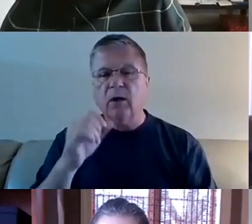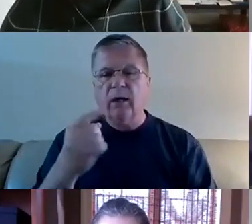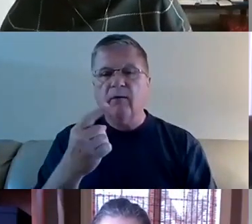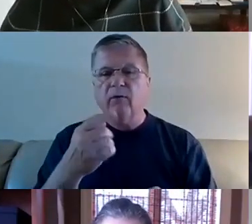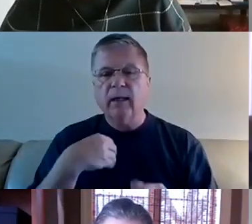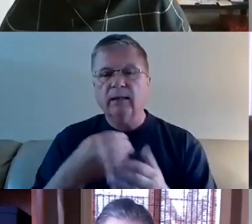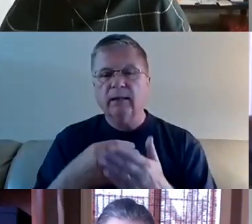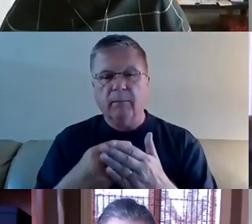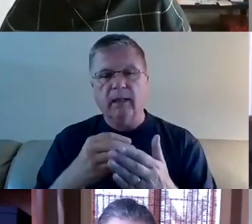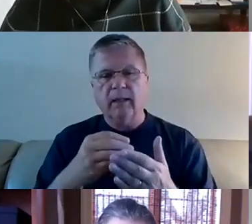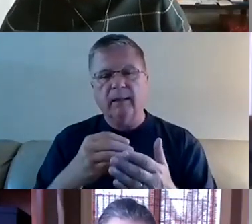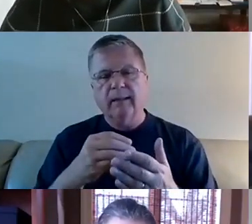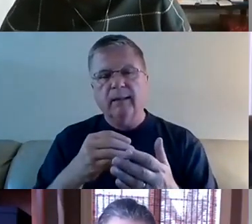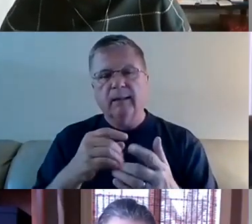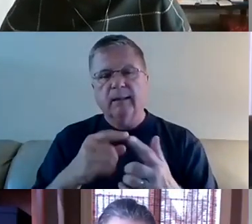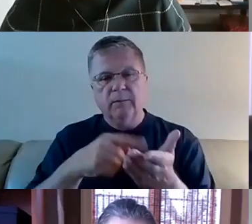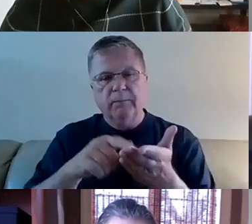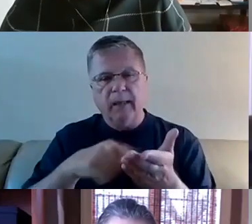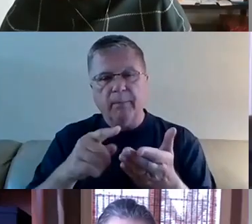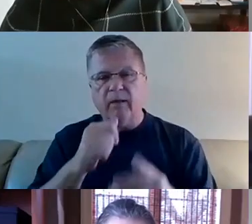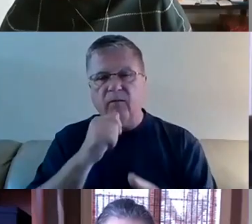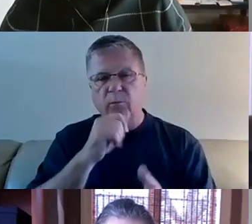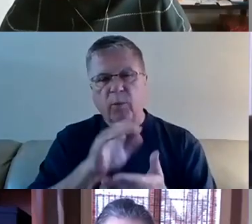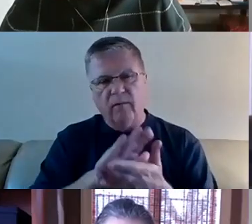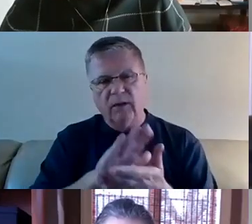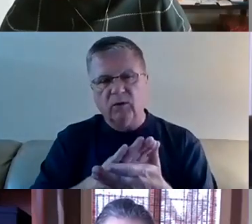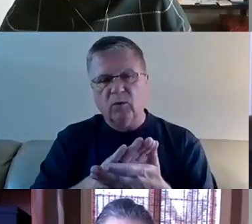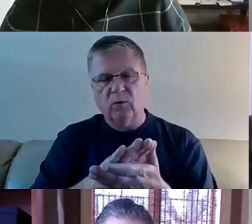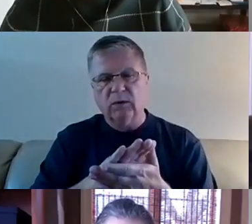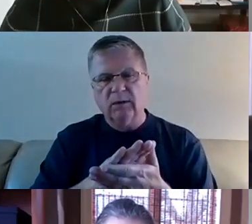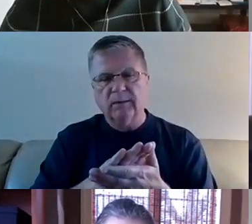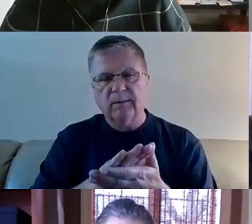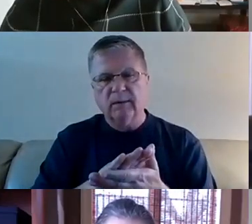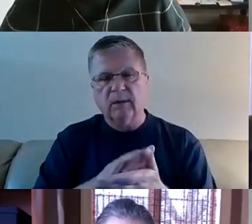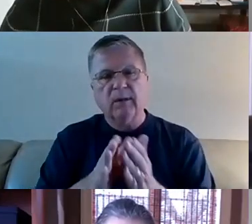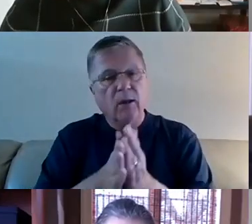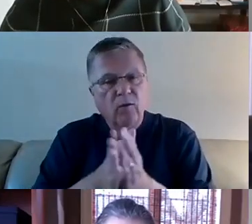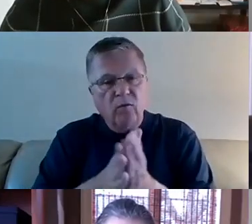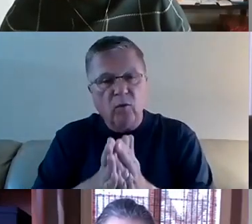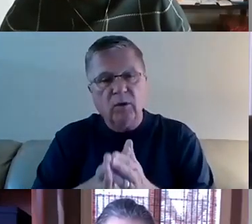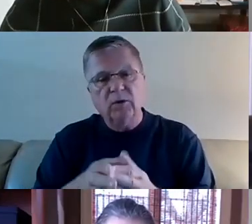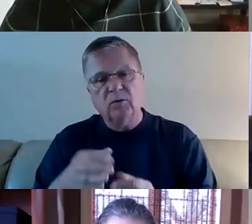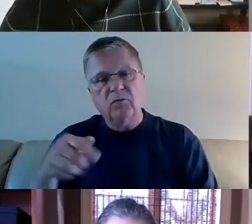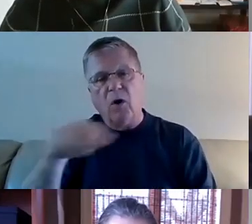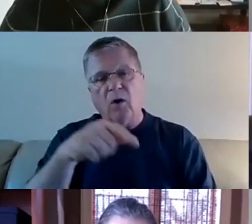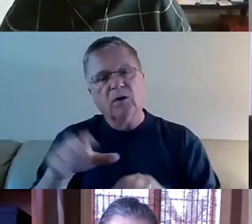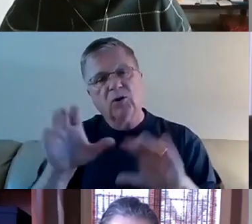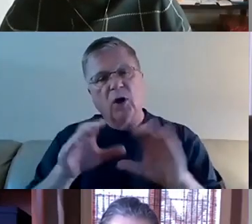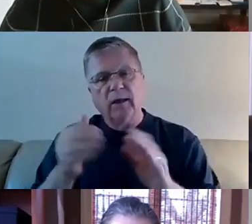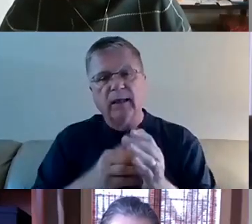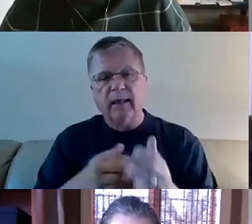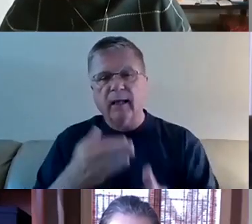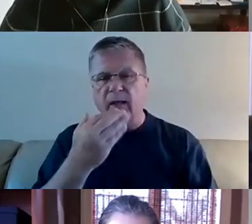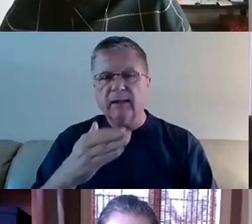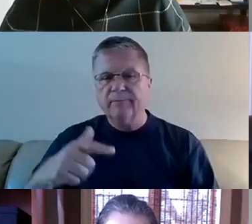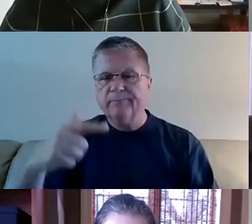So that's all. I just wanted to add my two cents and say, I think we really need to address this problem in the